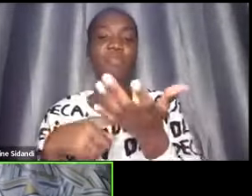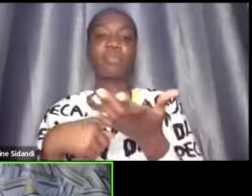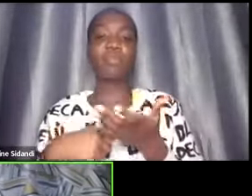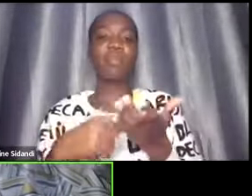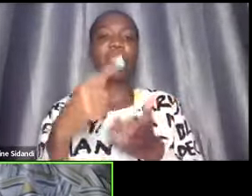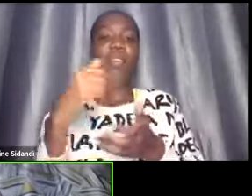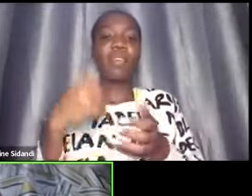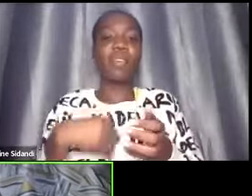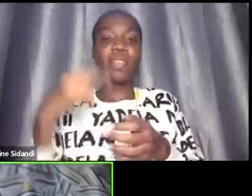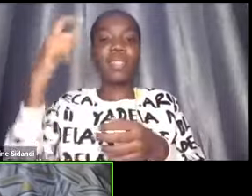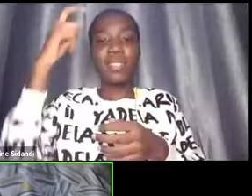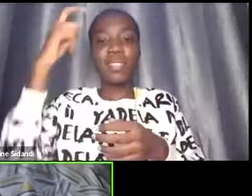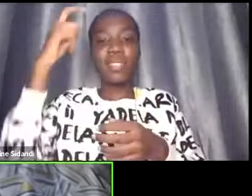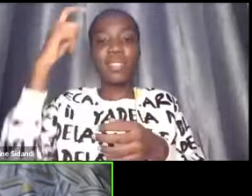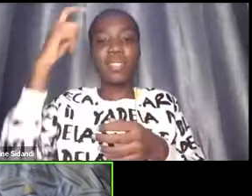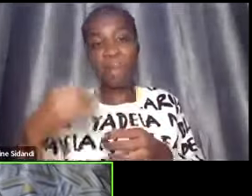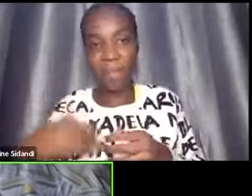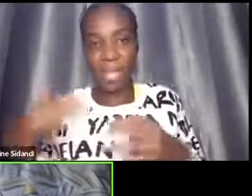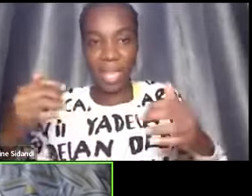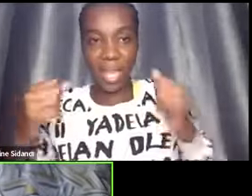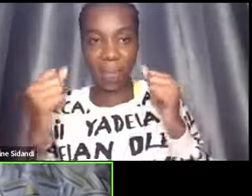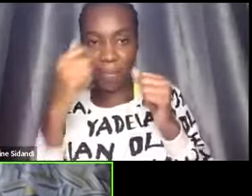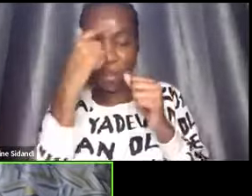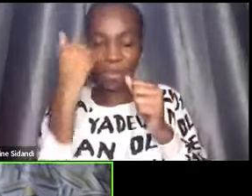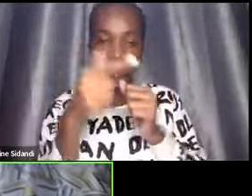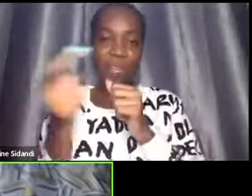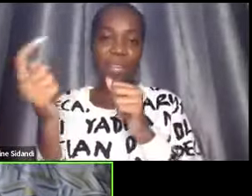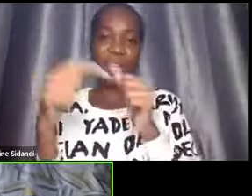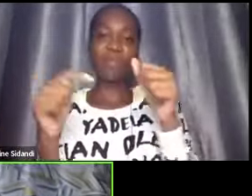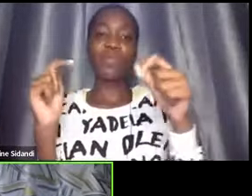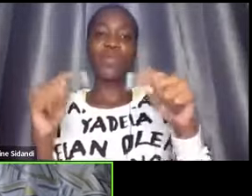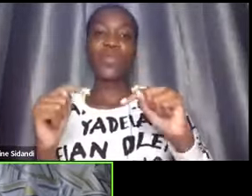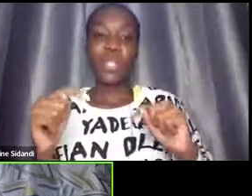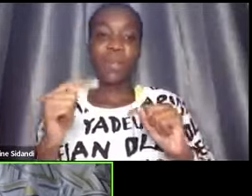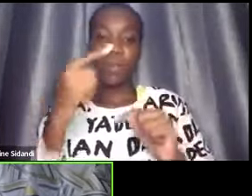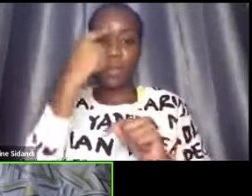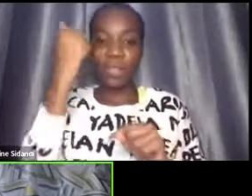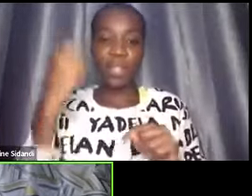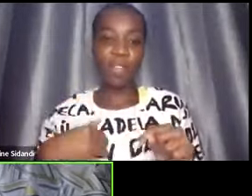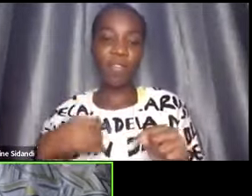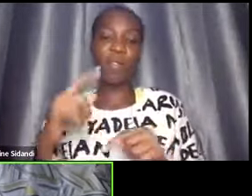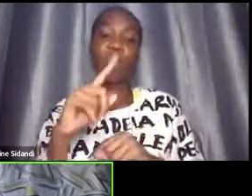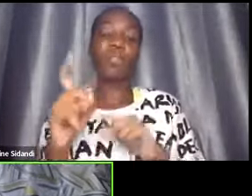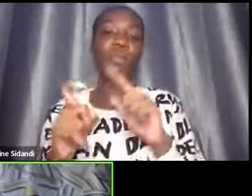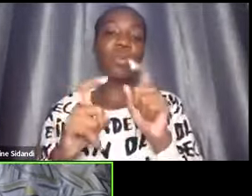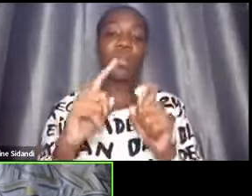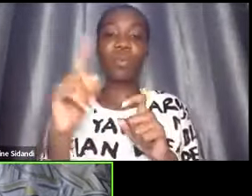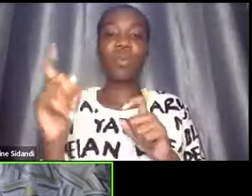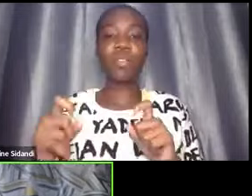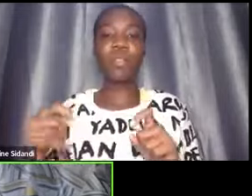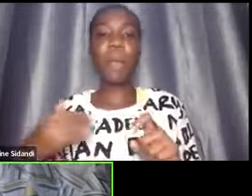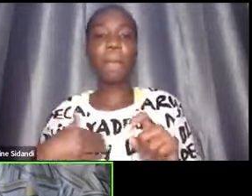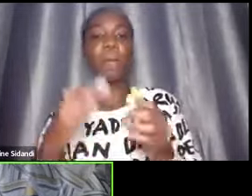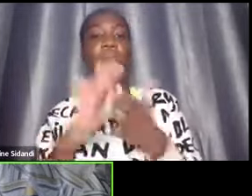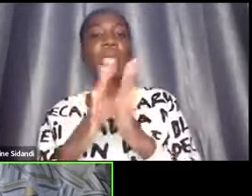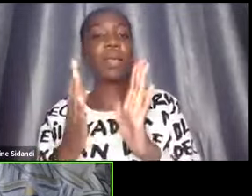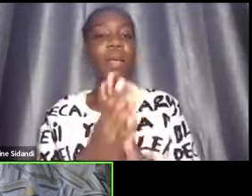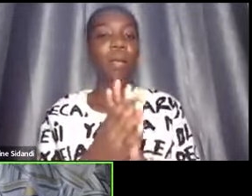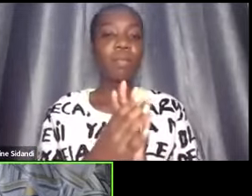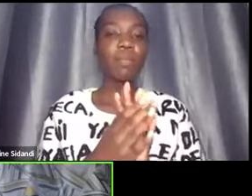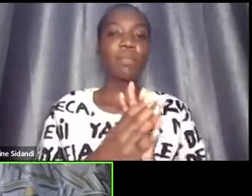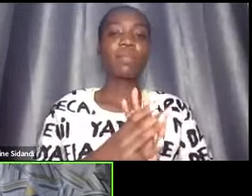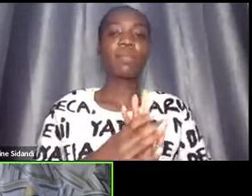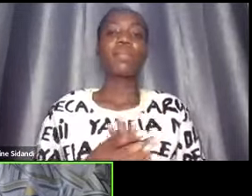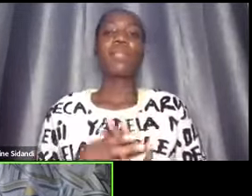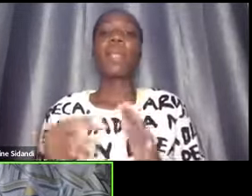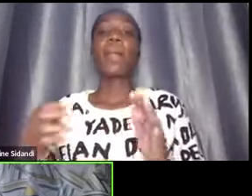really glad that you came on today. And there are quite a number of questions on people asking, how can I become a chartered mediator?